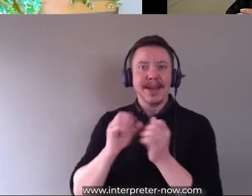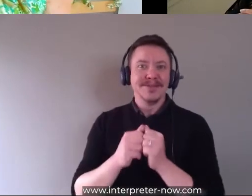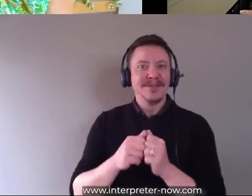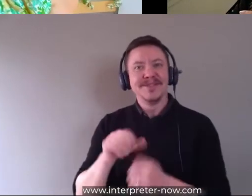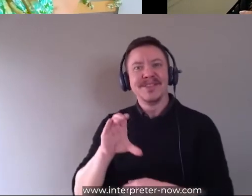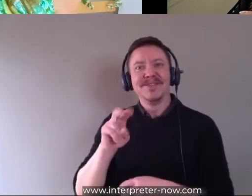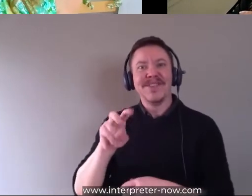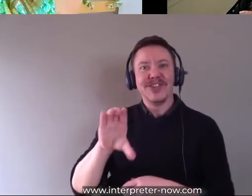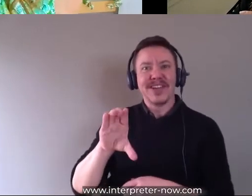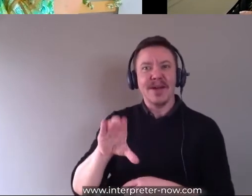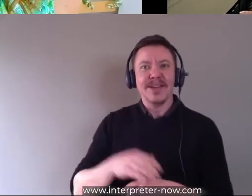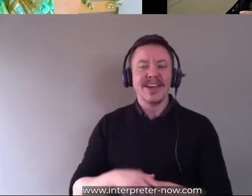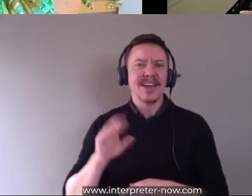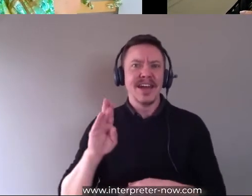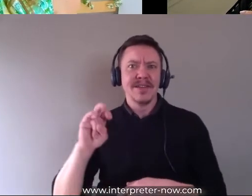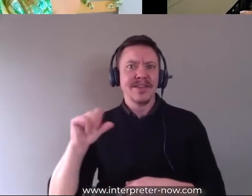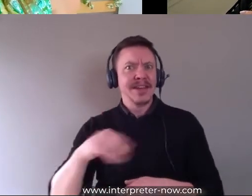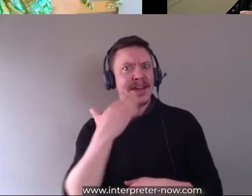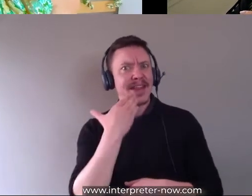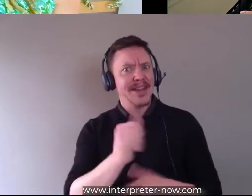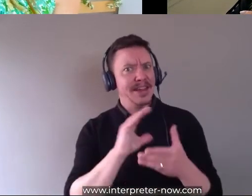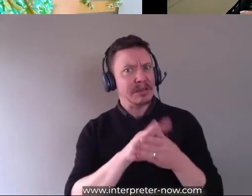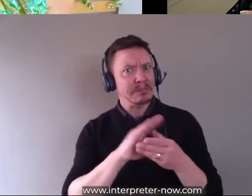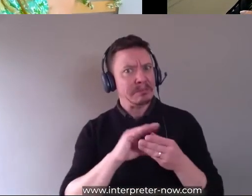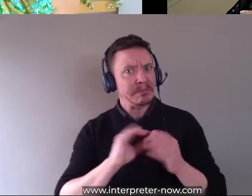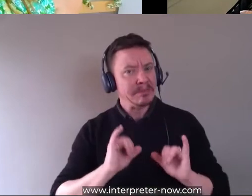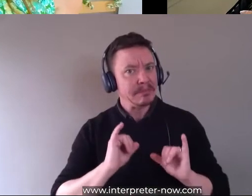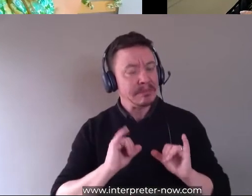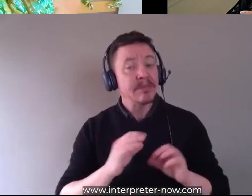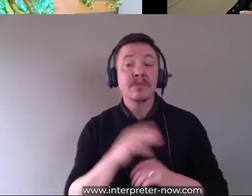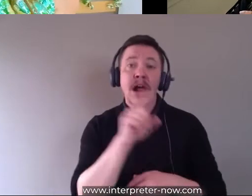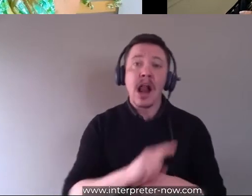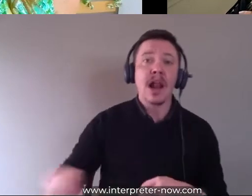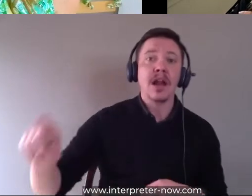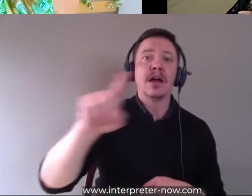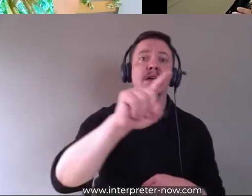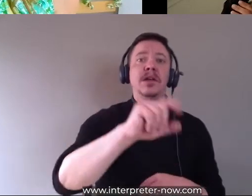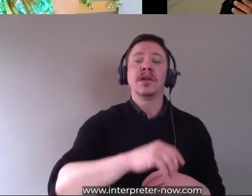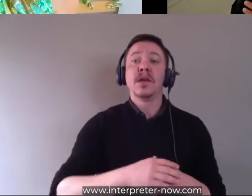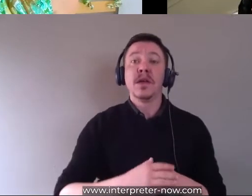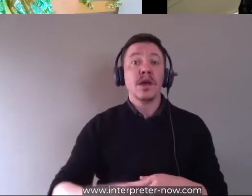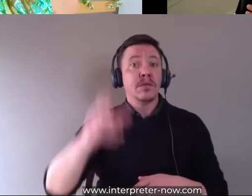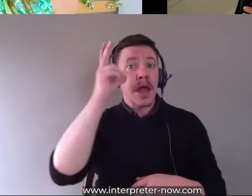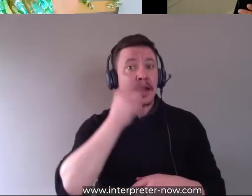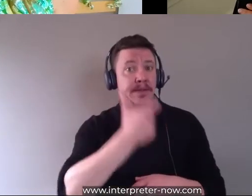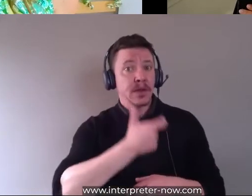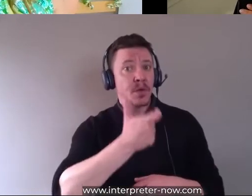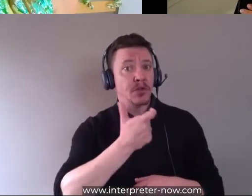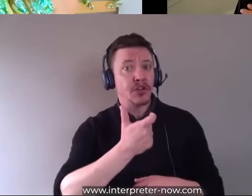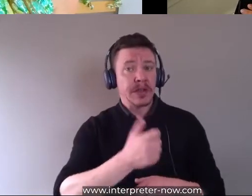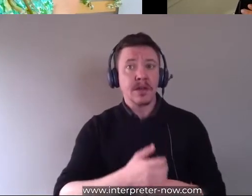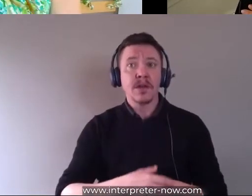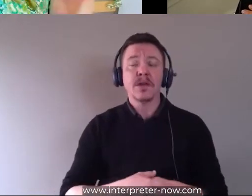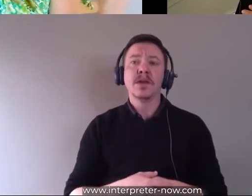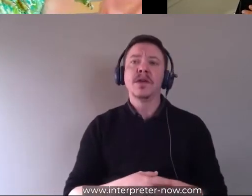Yeah. Thank you for sharing that. And for those who are listening or watching